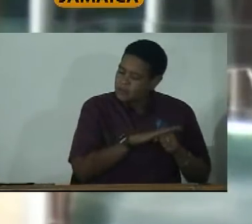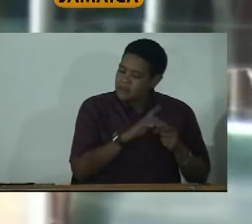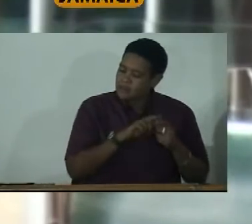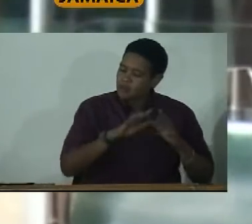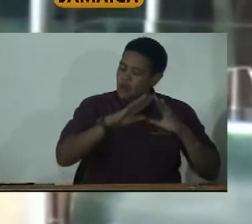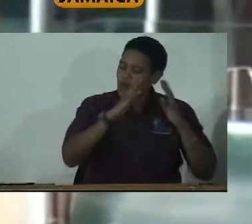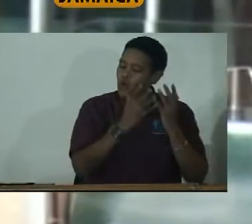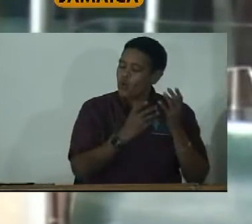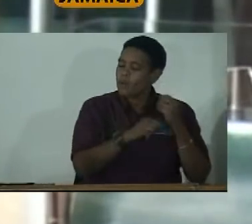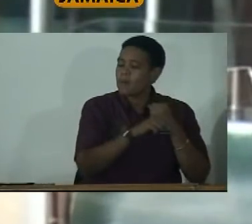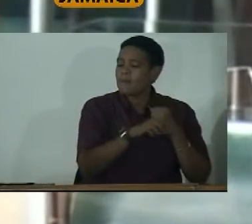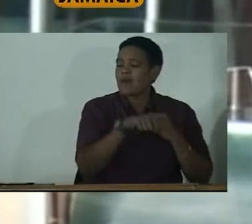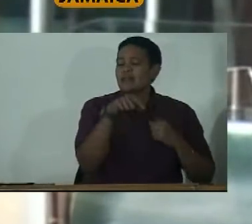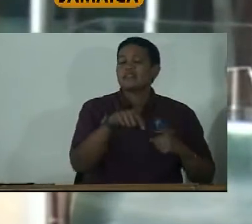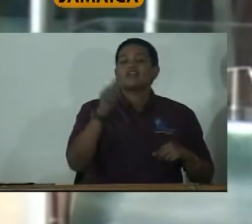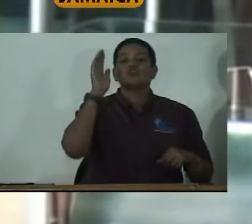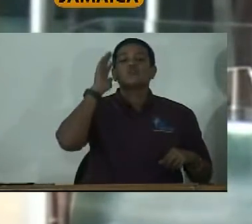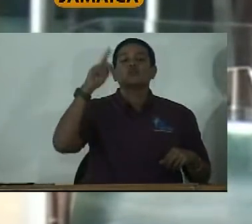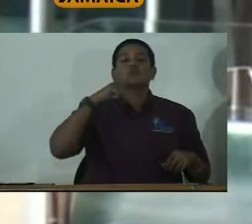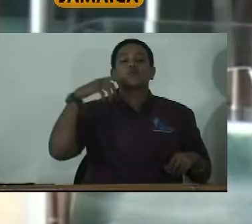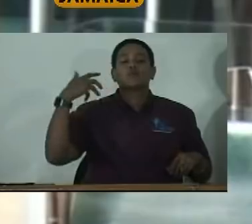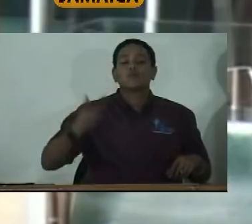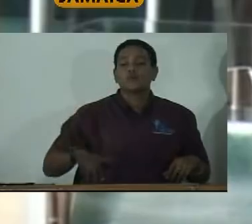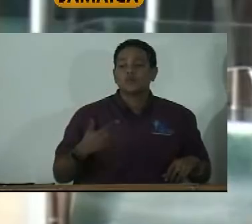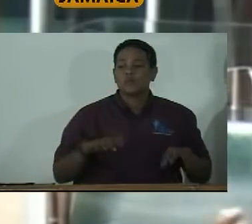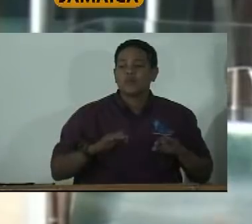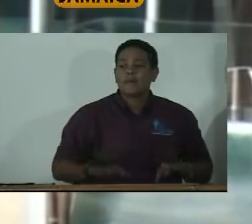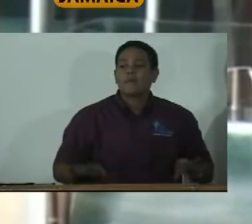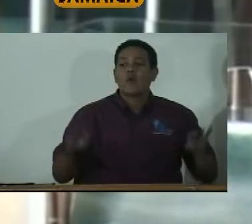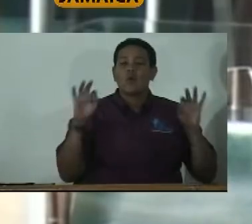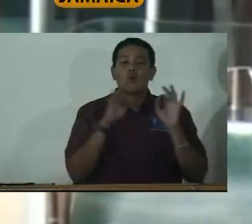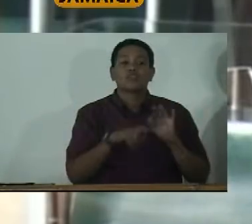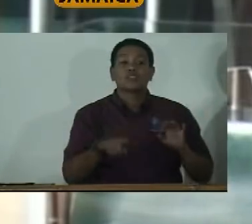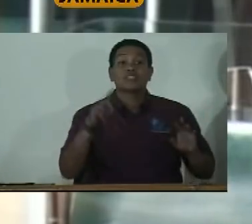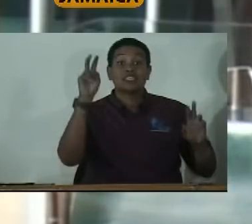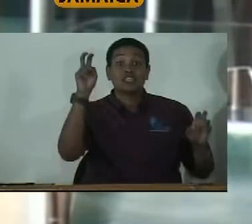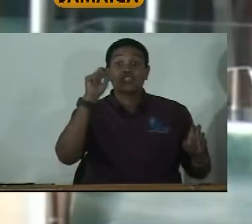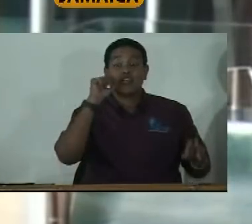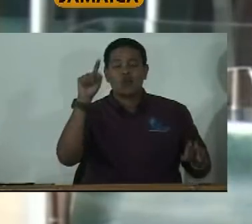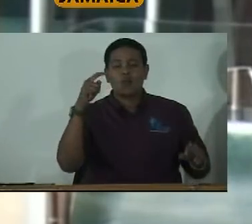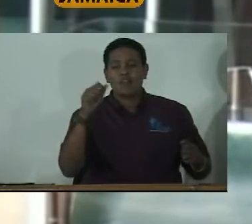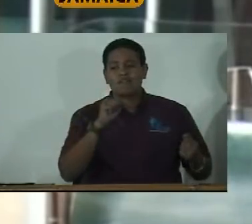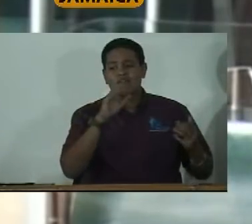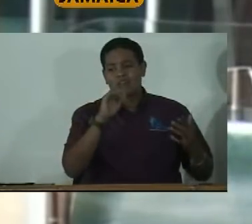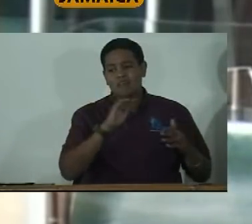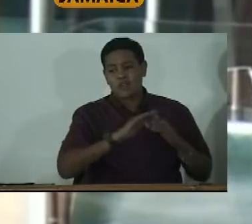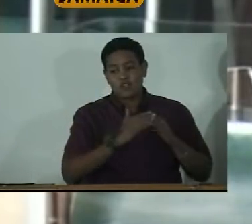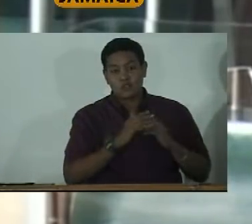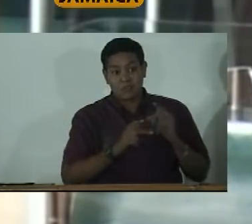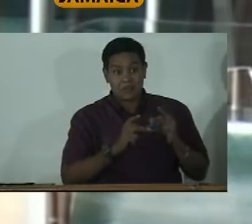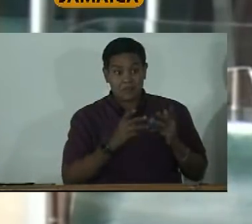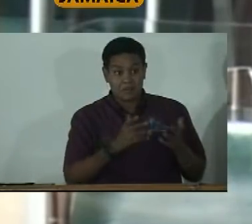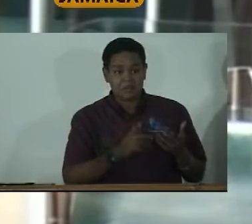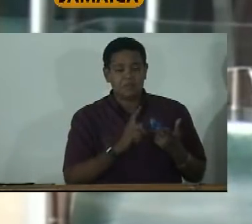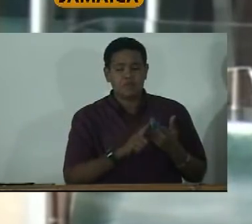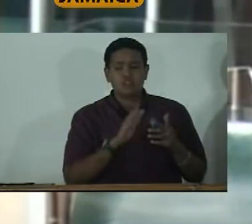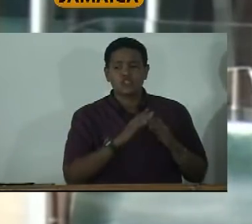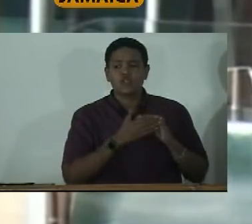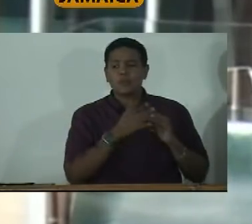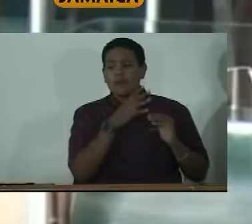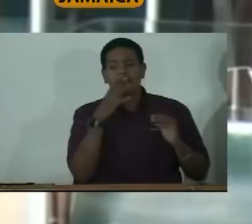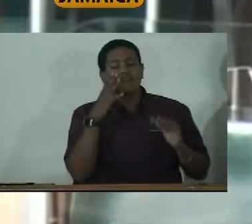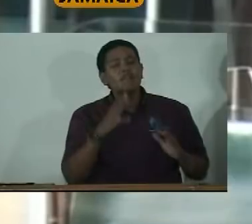be ultra important. And this is an issue not just faced by Jamaica and Jamaica's